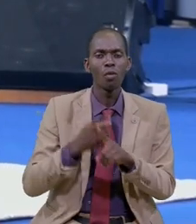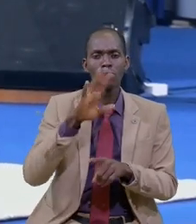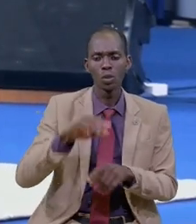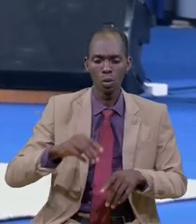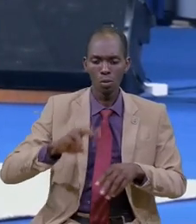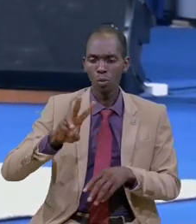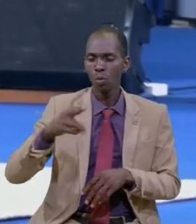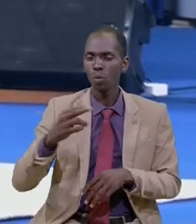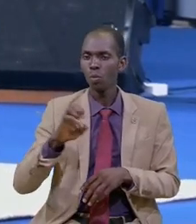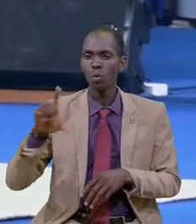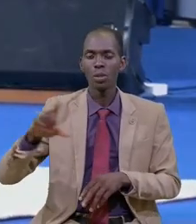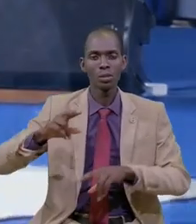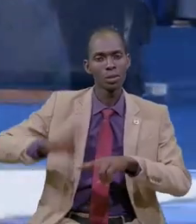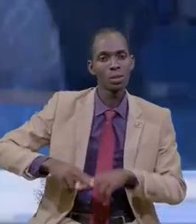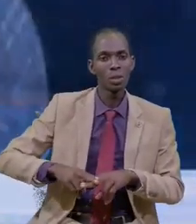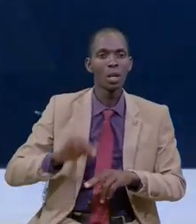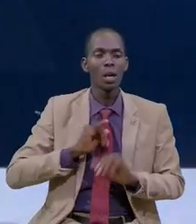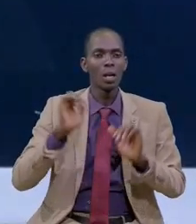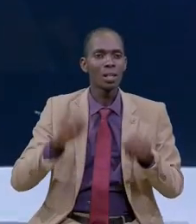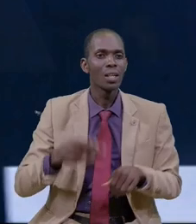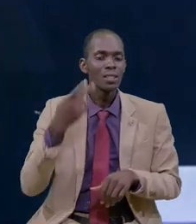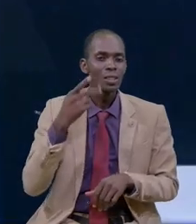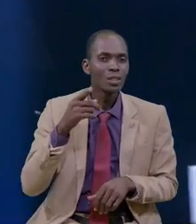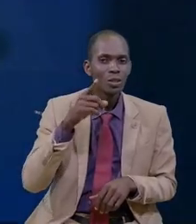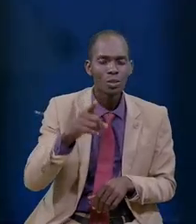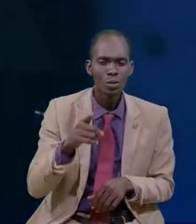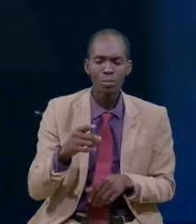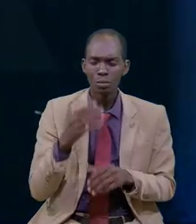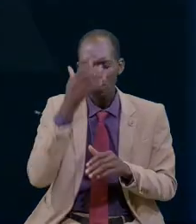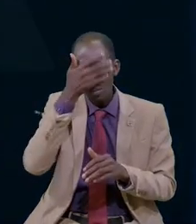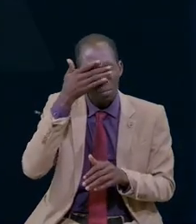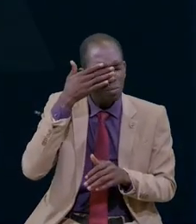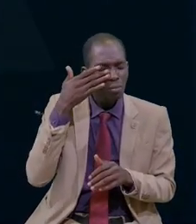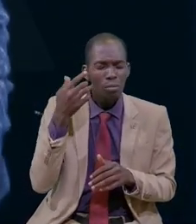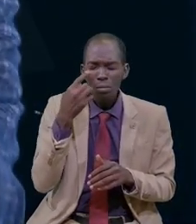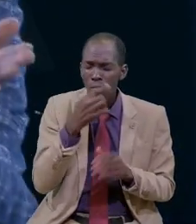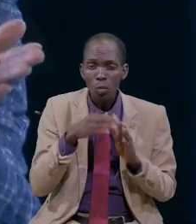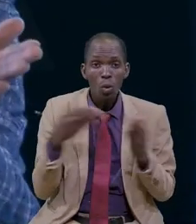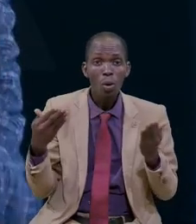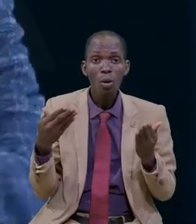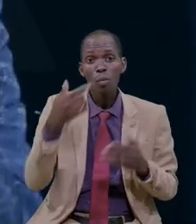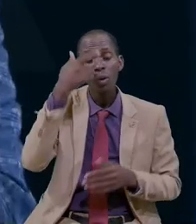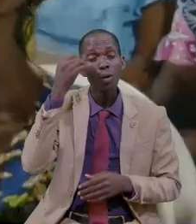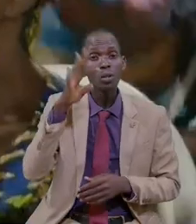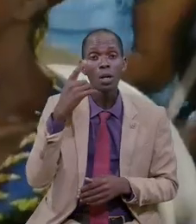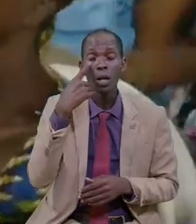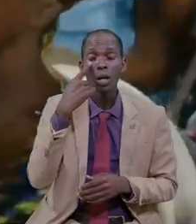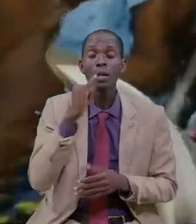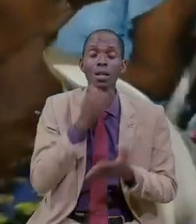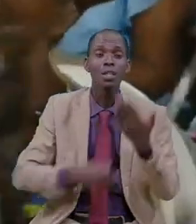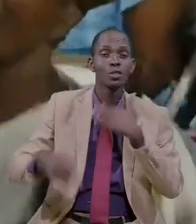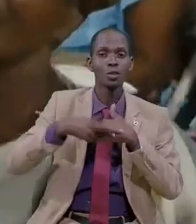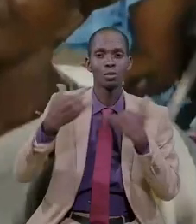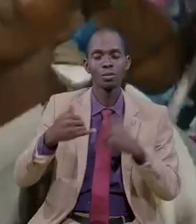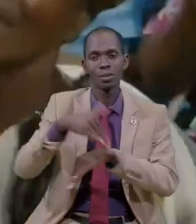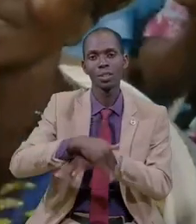I can just see you rubbing your eyes and say, am I seeing? Am I seeing? Because your sight. Je te vois en train de frotter les